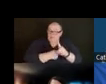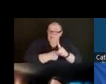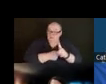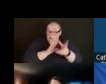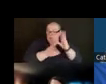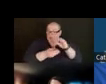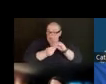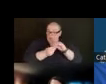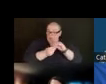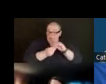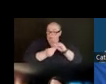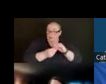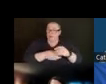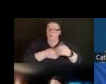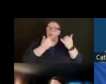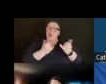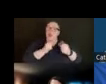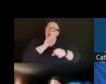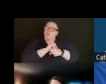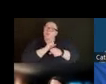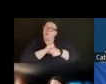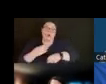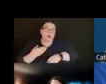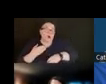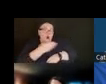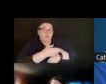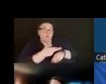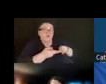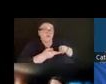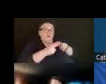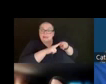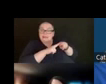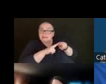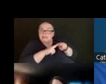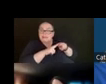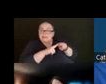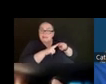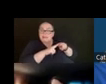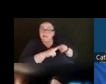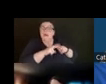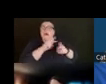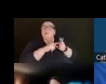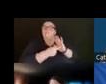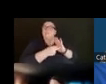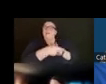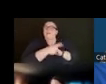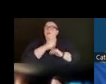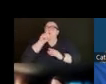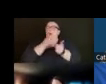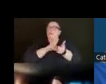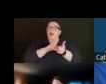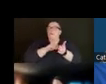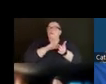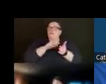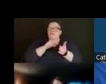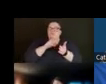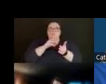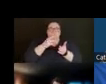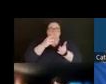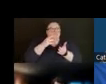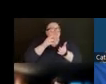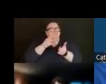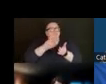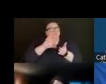Now they get offered a raise at work that's going to take, the person consistently up to, say, $1,600 a month, which is above